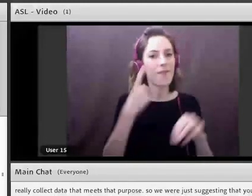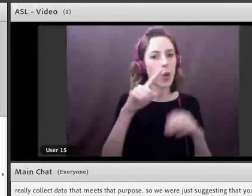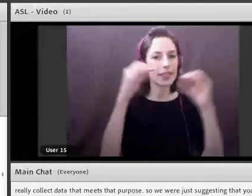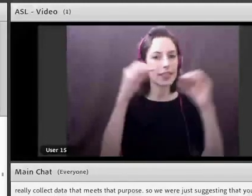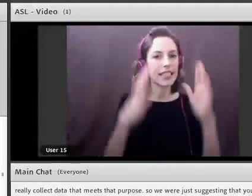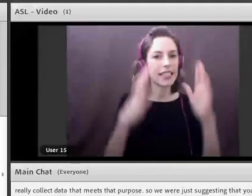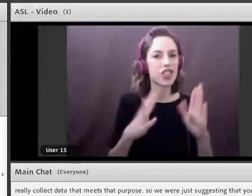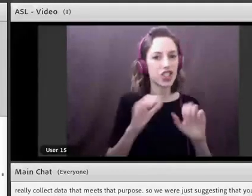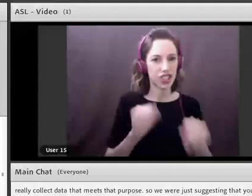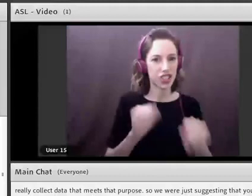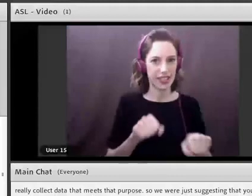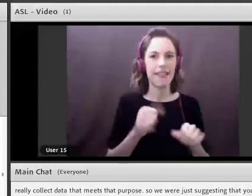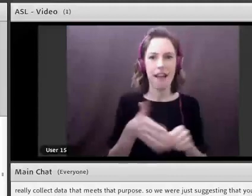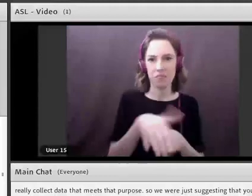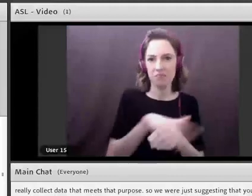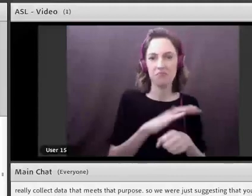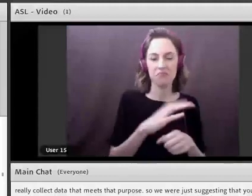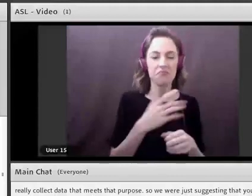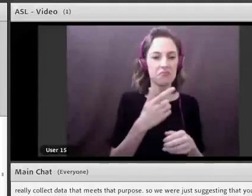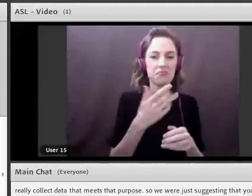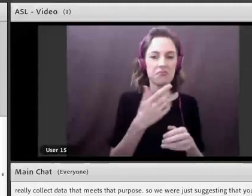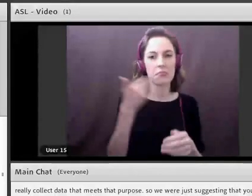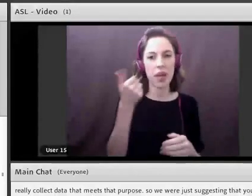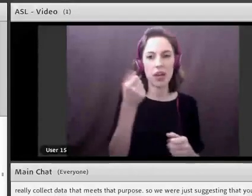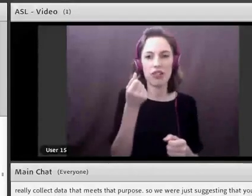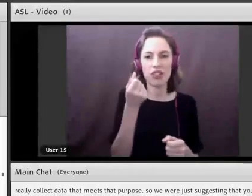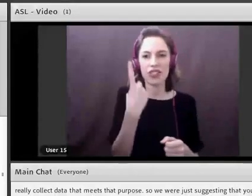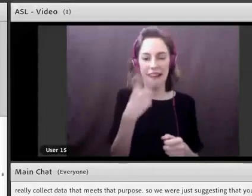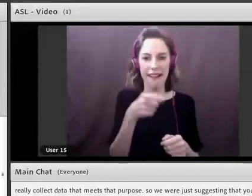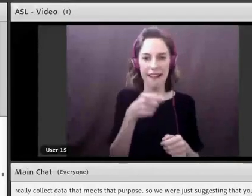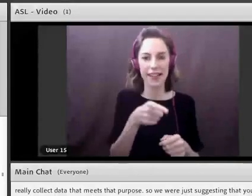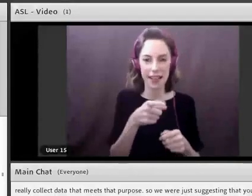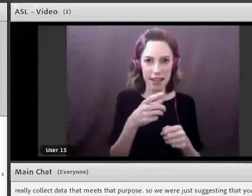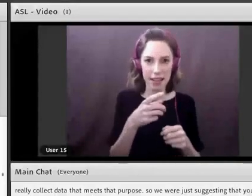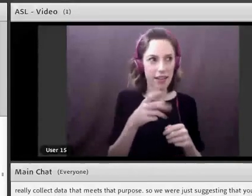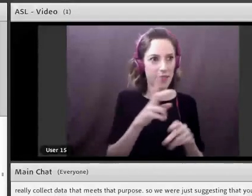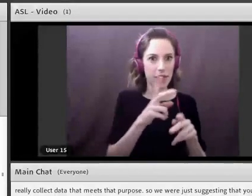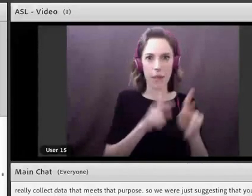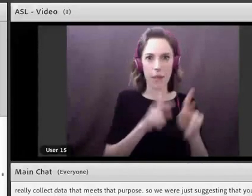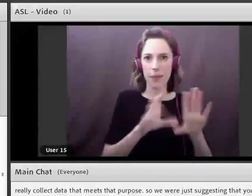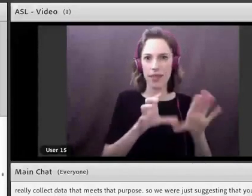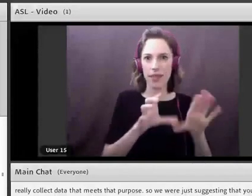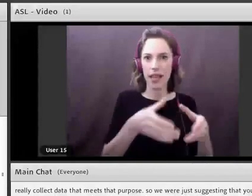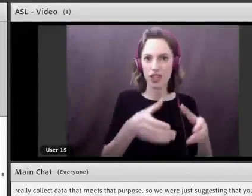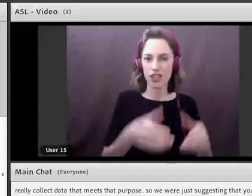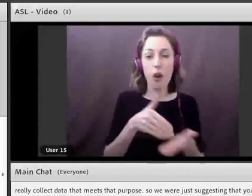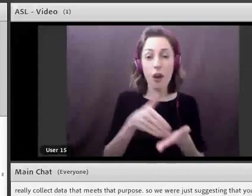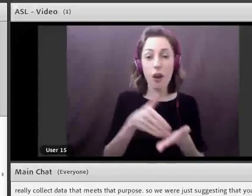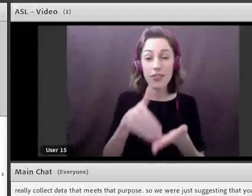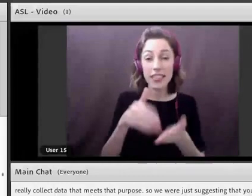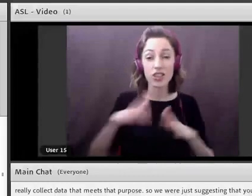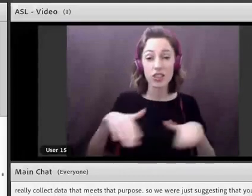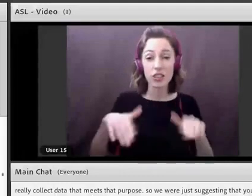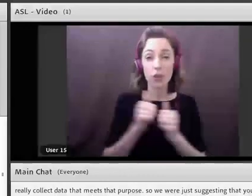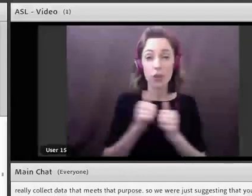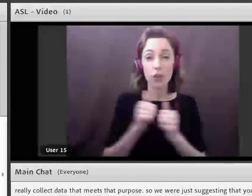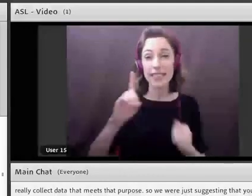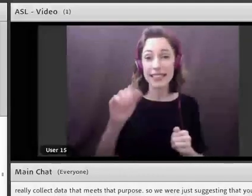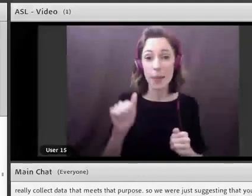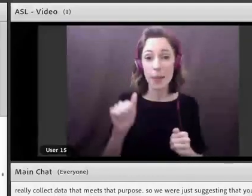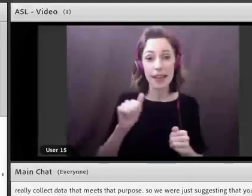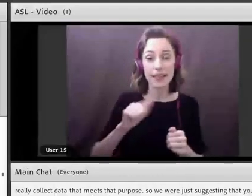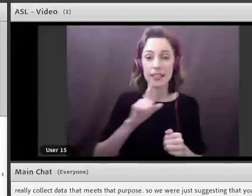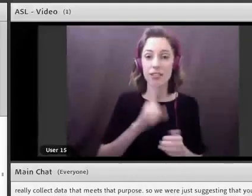data about the population. Too often children with disabilities are excluded, and we must have data which illustrates